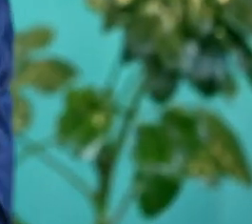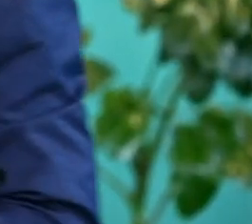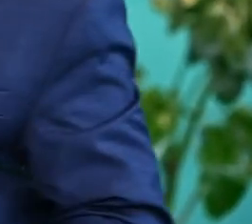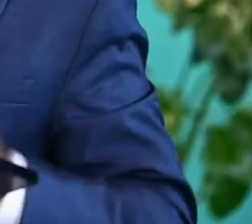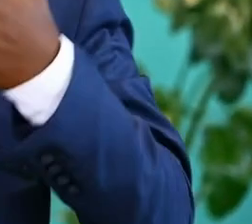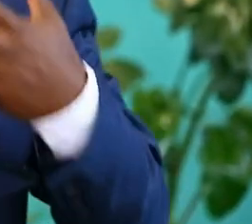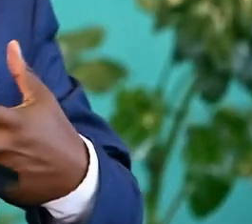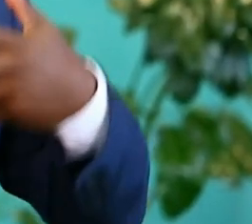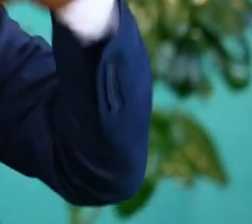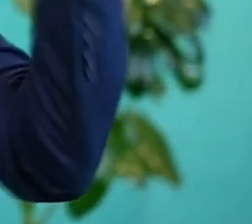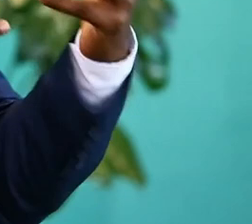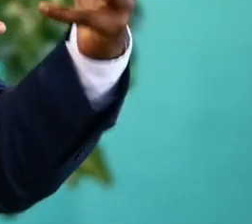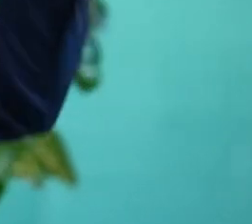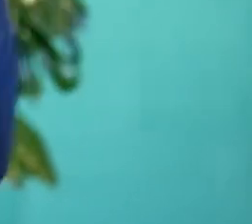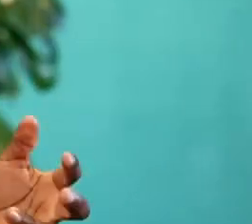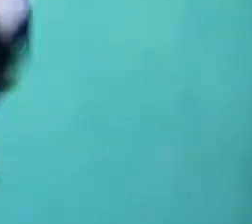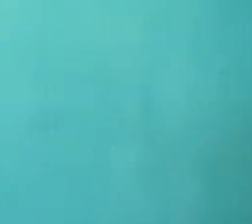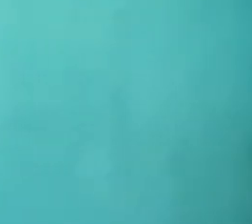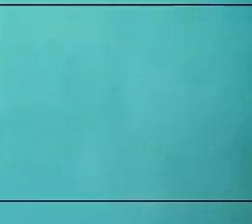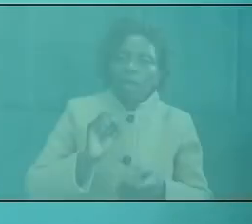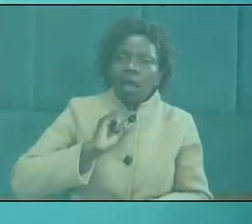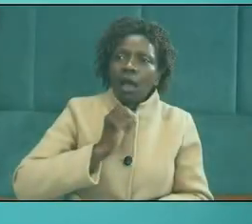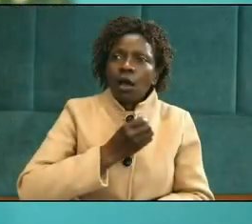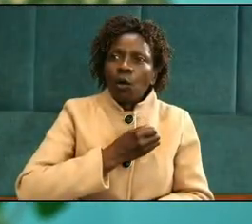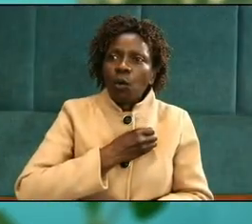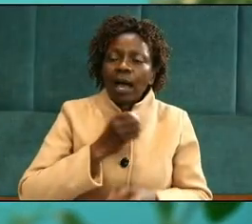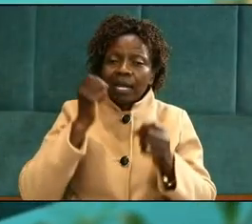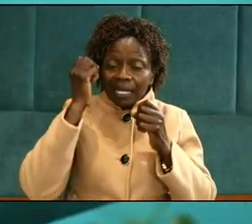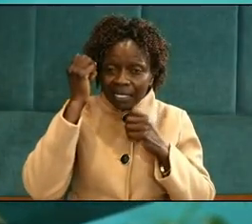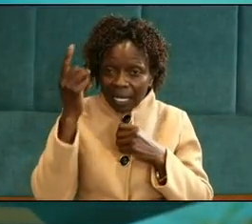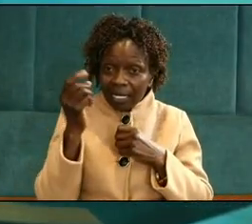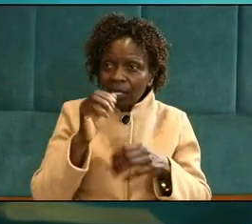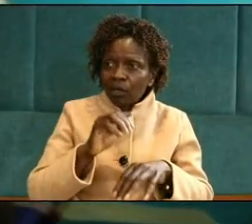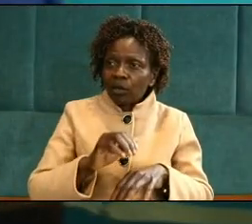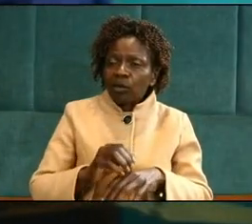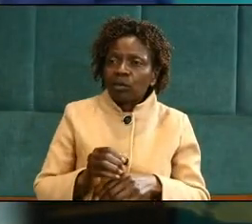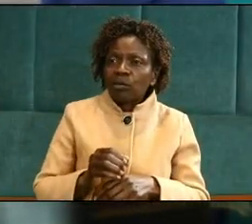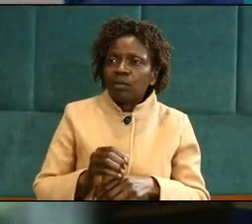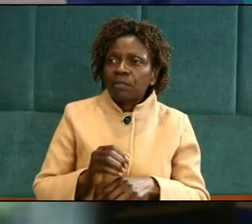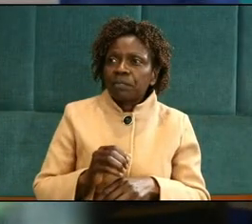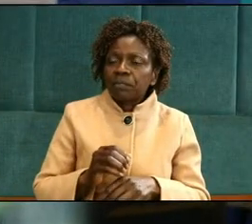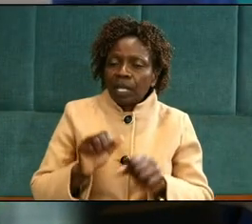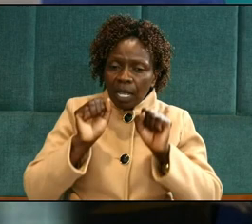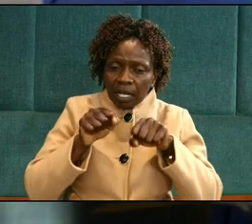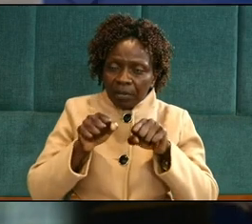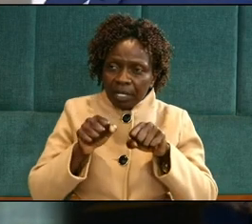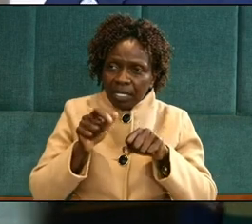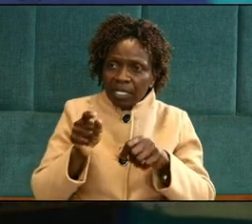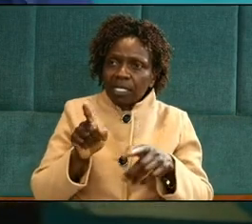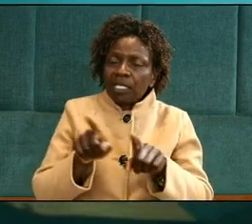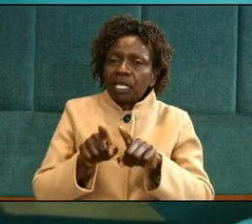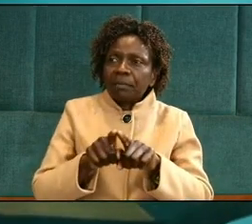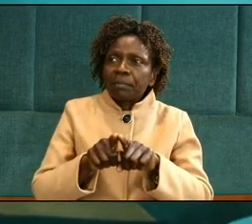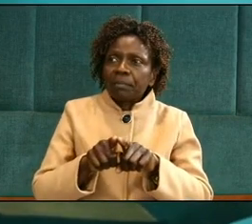finances together, and give our understanding on collective agreements. This also